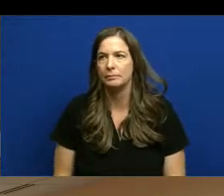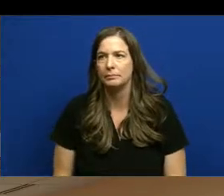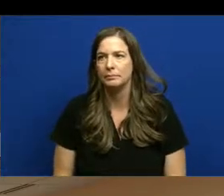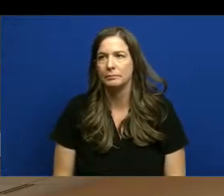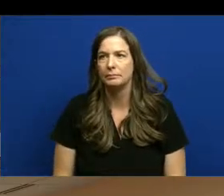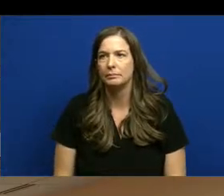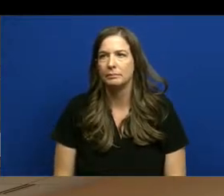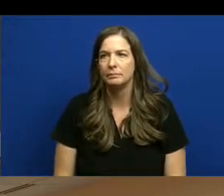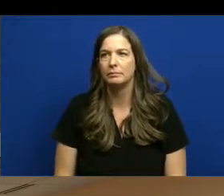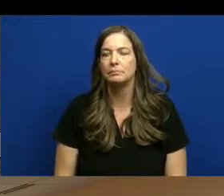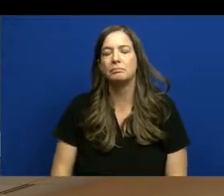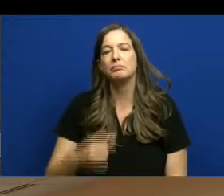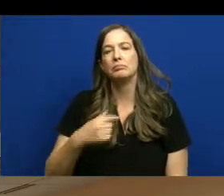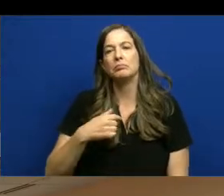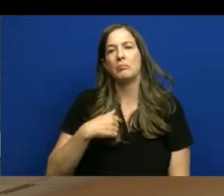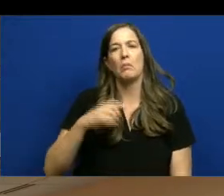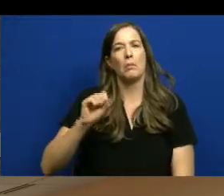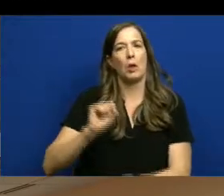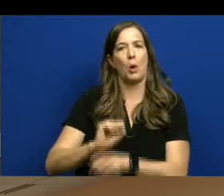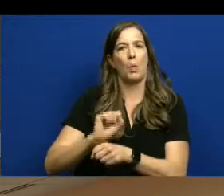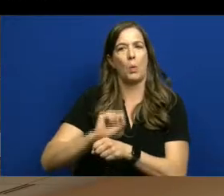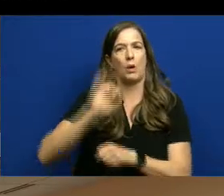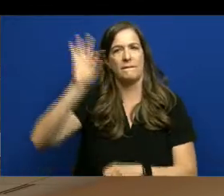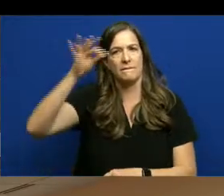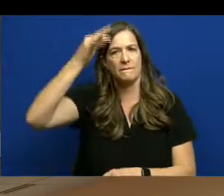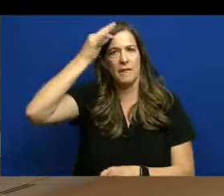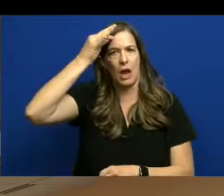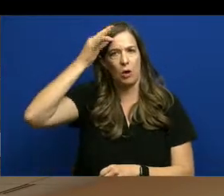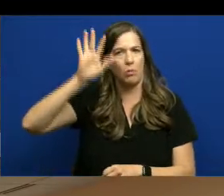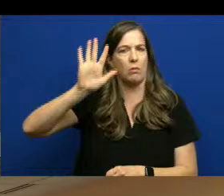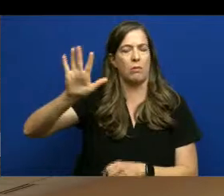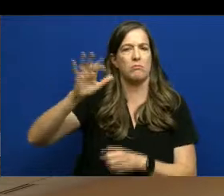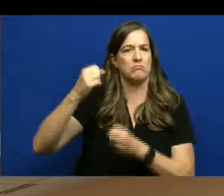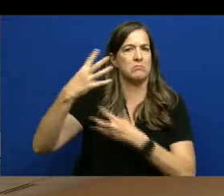I worked for the federal government for quite a long time.